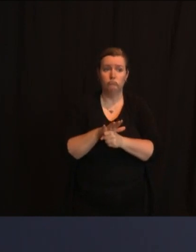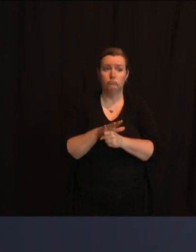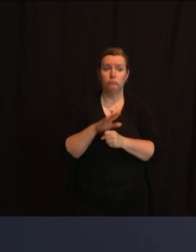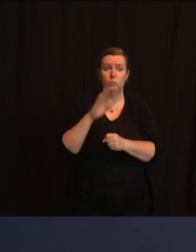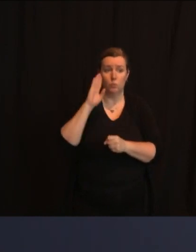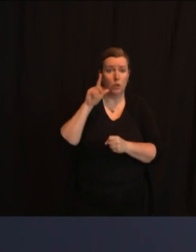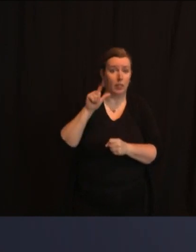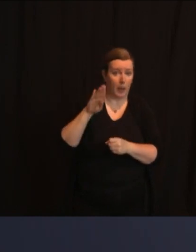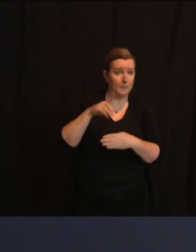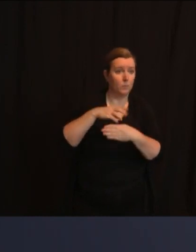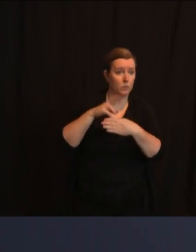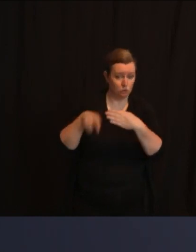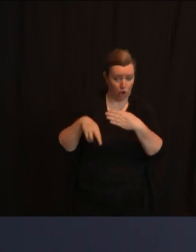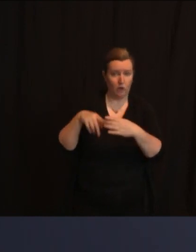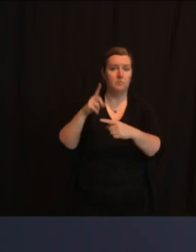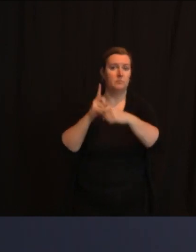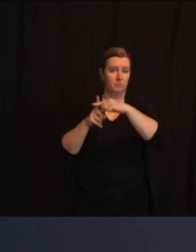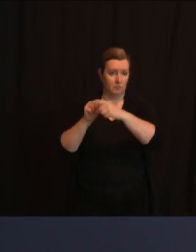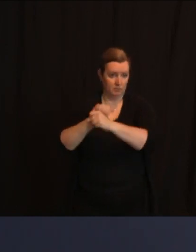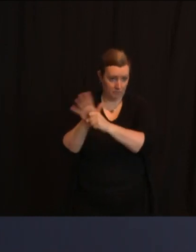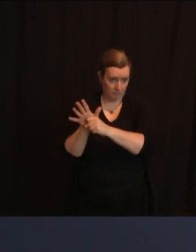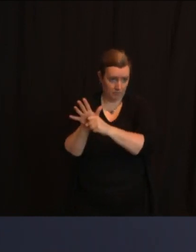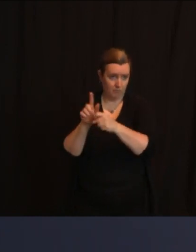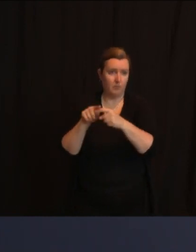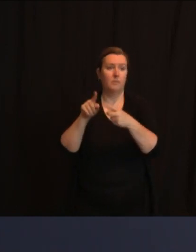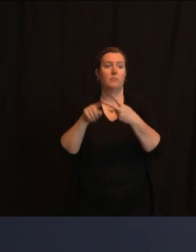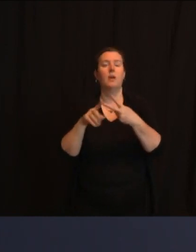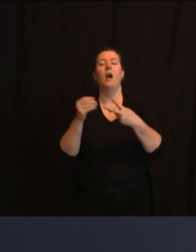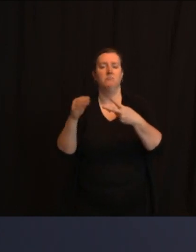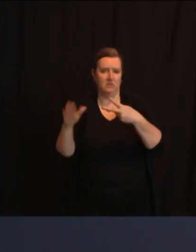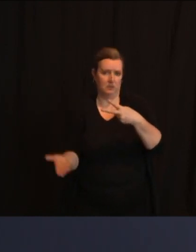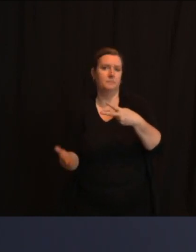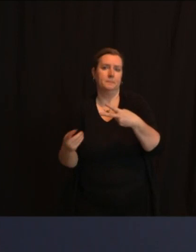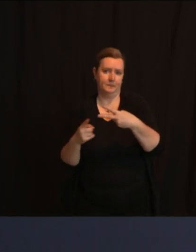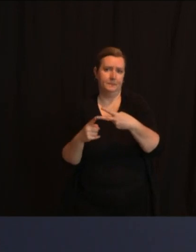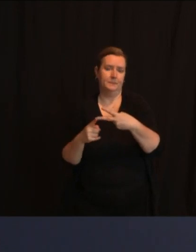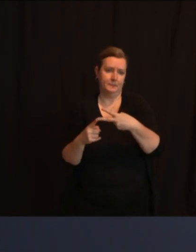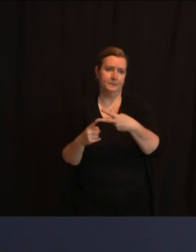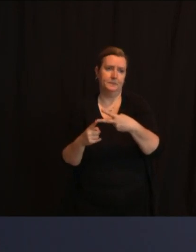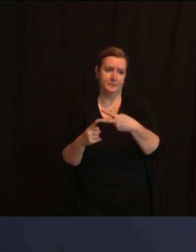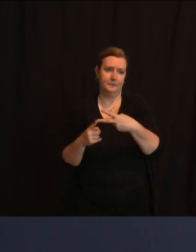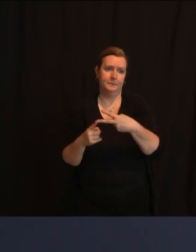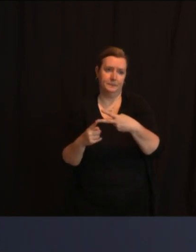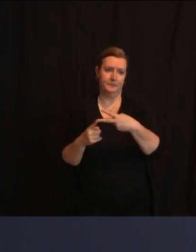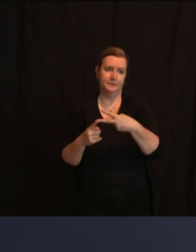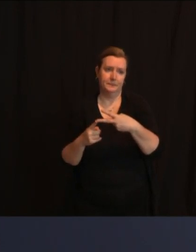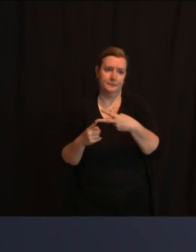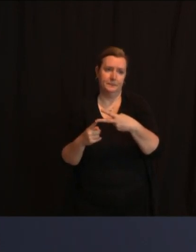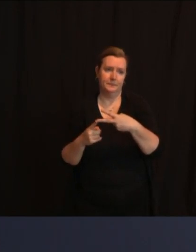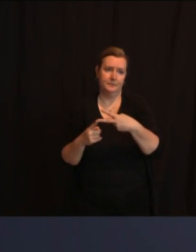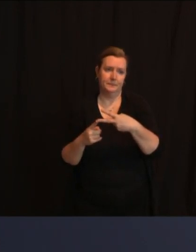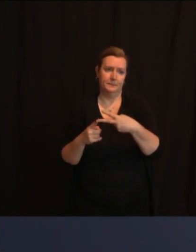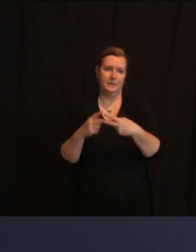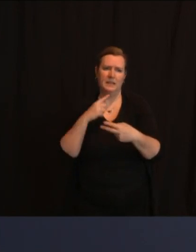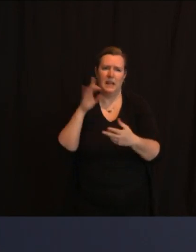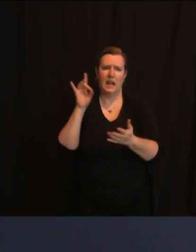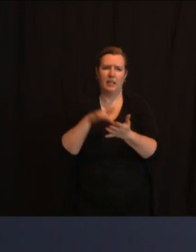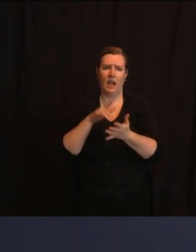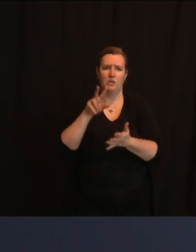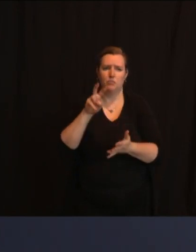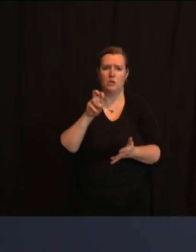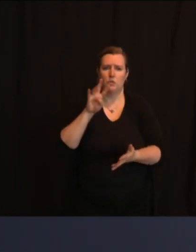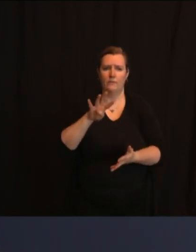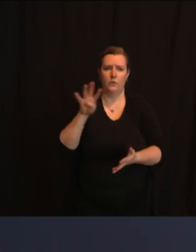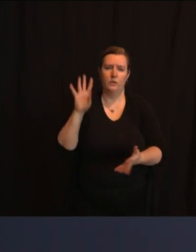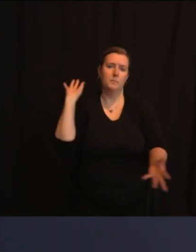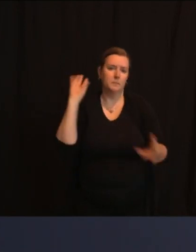and we have to have known that you died. That's what we reported out today. For example, when we said there are 8,244 deaths, those are all confirmed. Those numbers